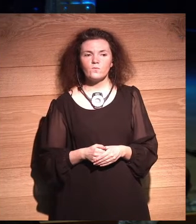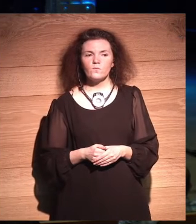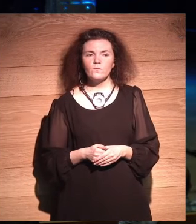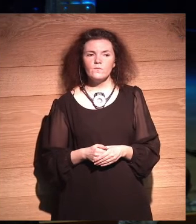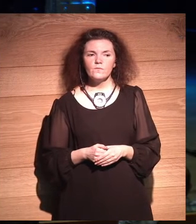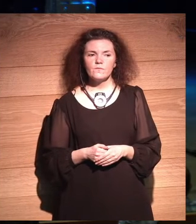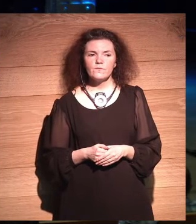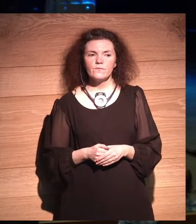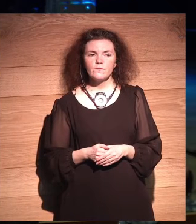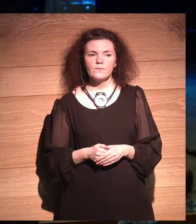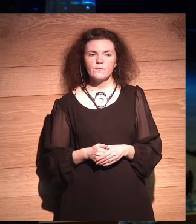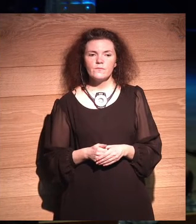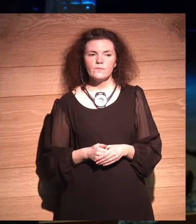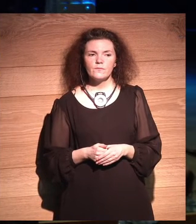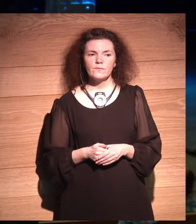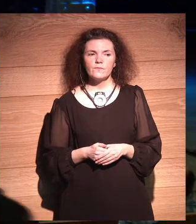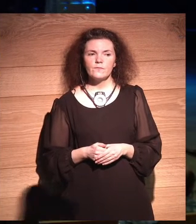We group by three, Hola. okay?